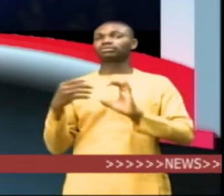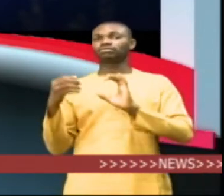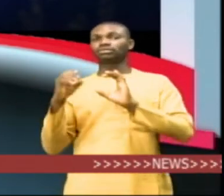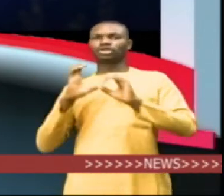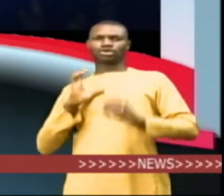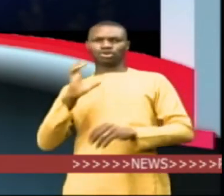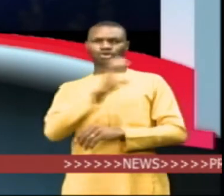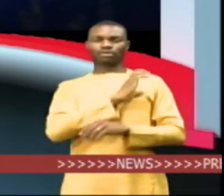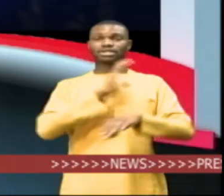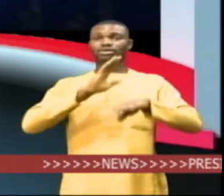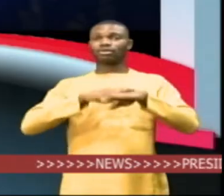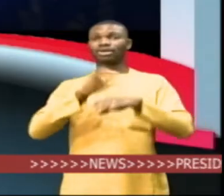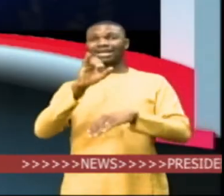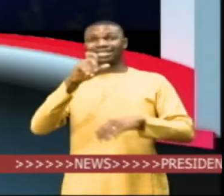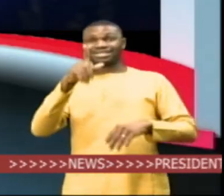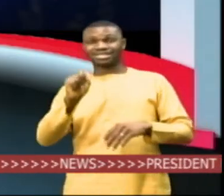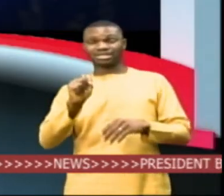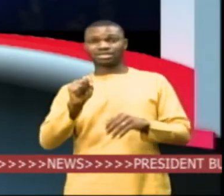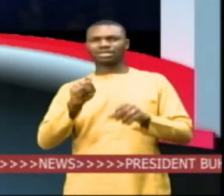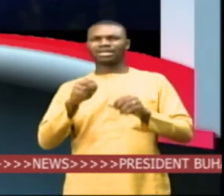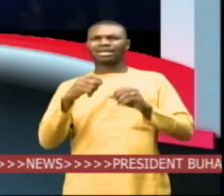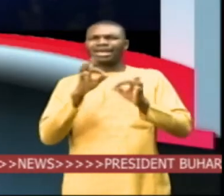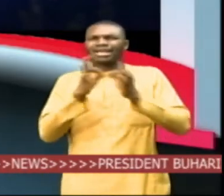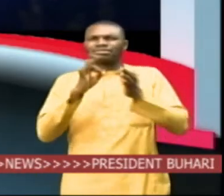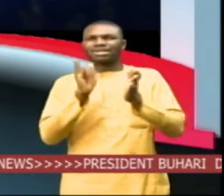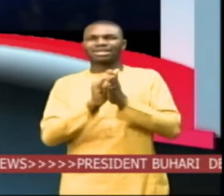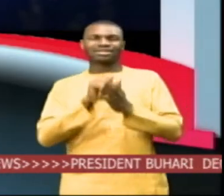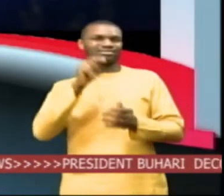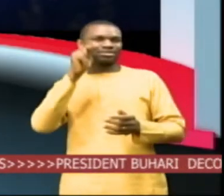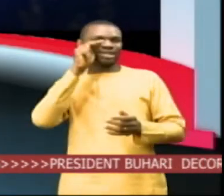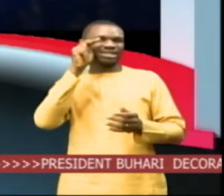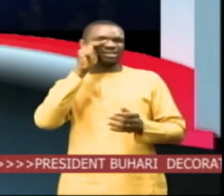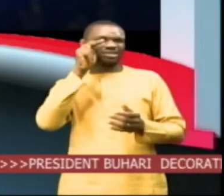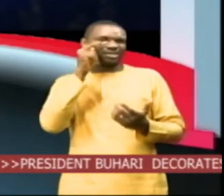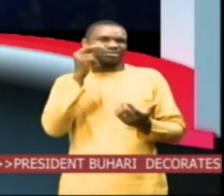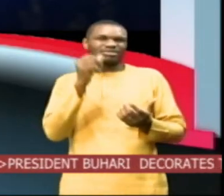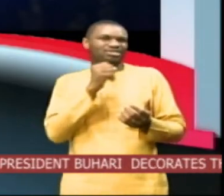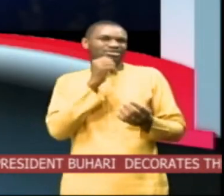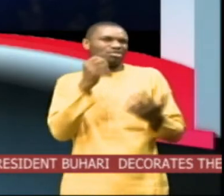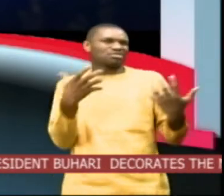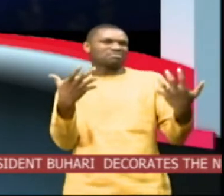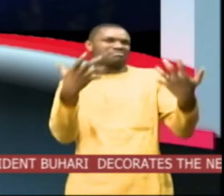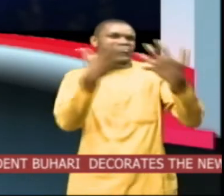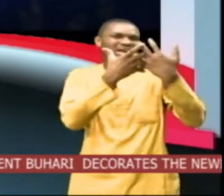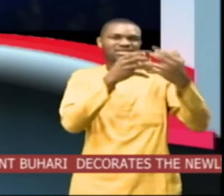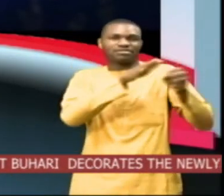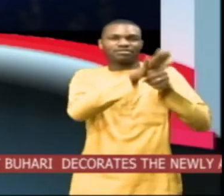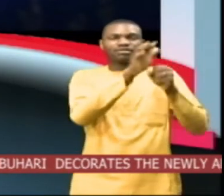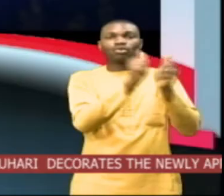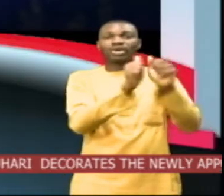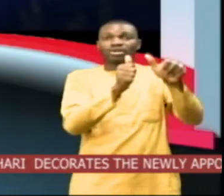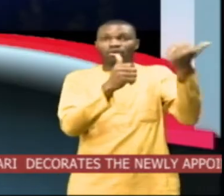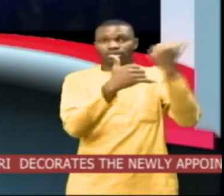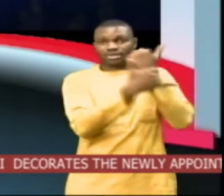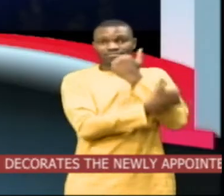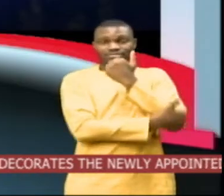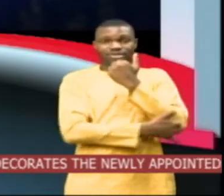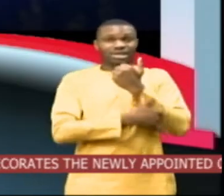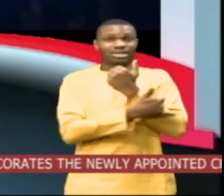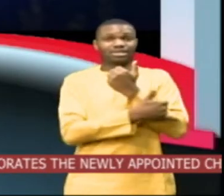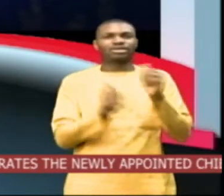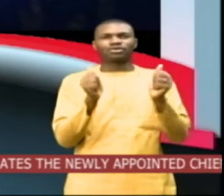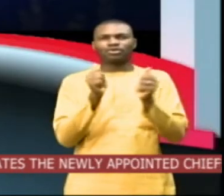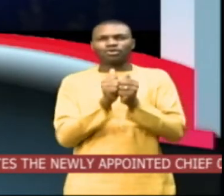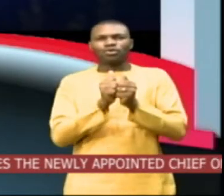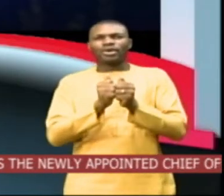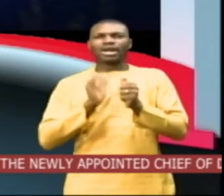development agenda. The legislators raised the concerns during an oversight function to the planned headquarters of Galaxy